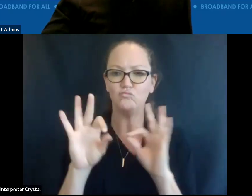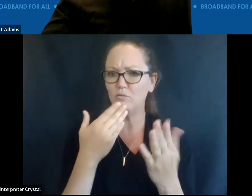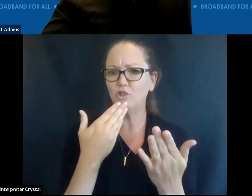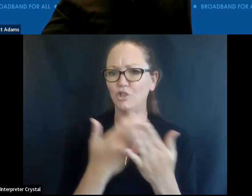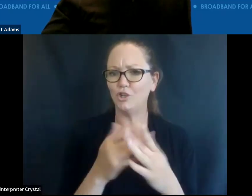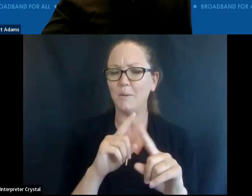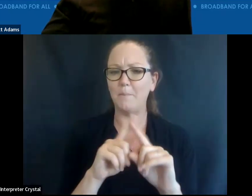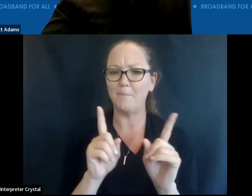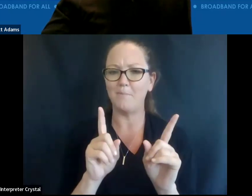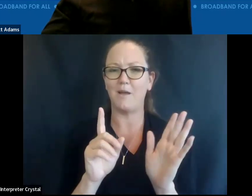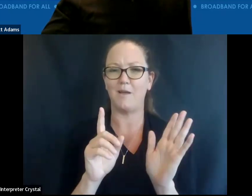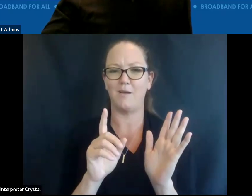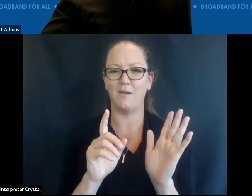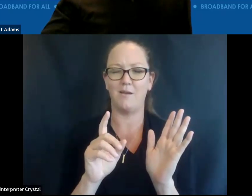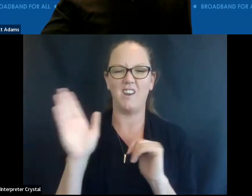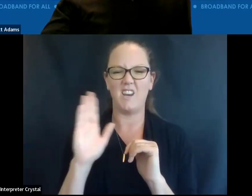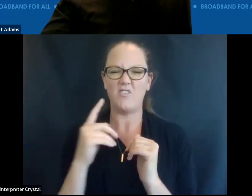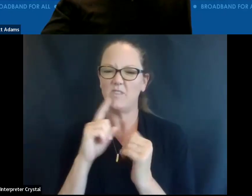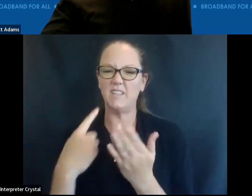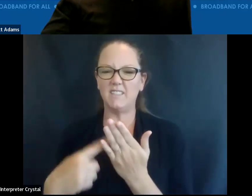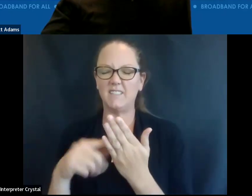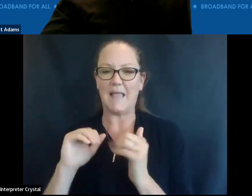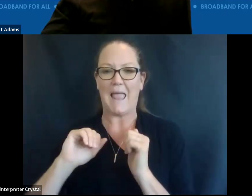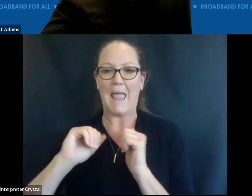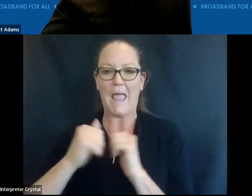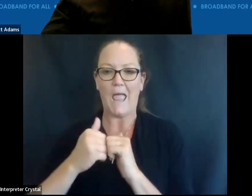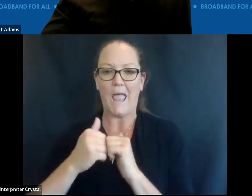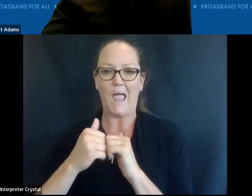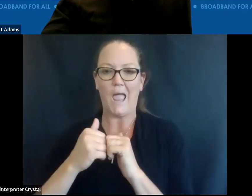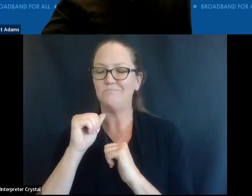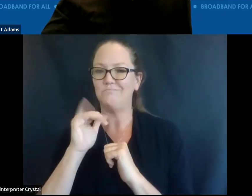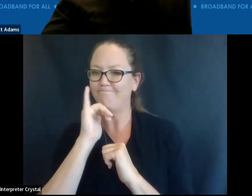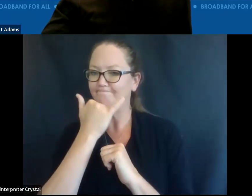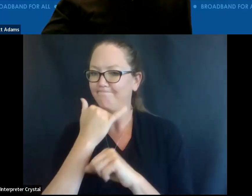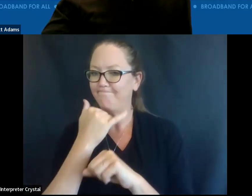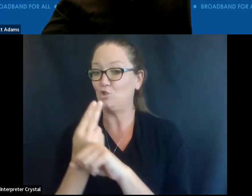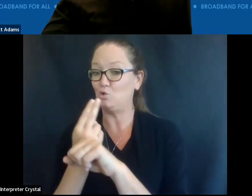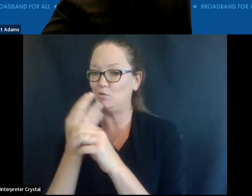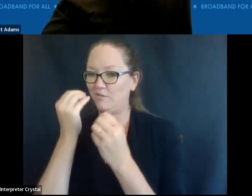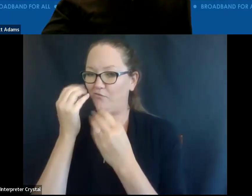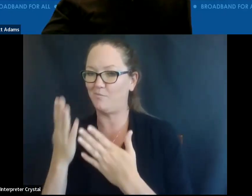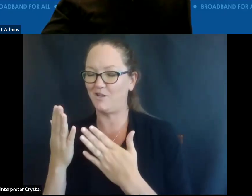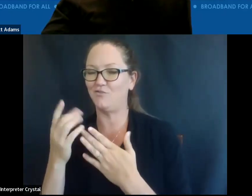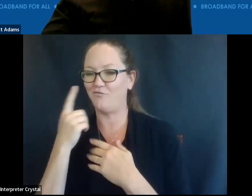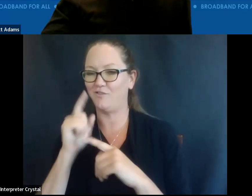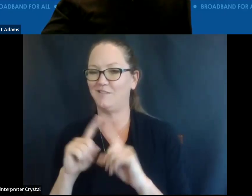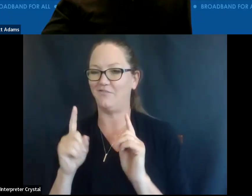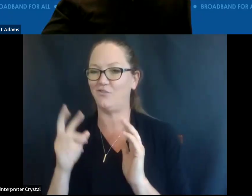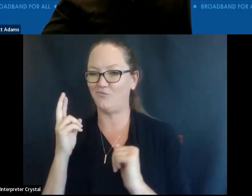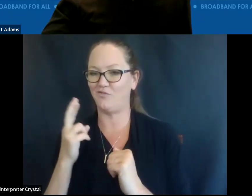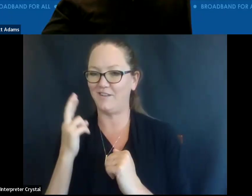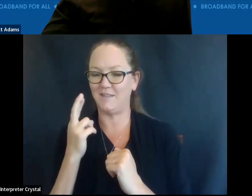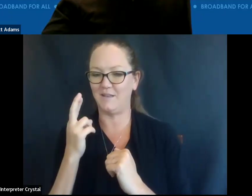thought of how people misuse information. And not that we'd want to go into that, but we should have some kind of mechanism that when